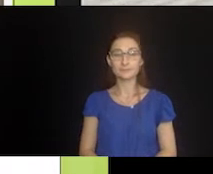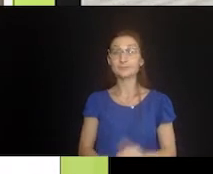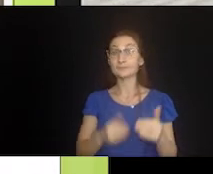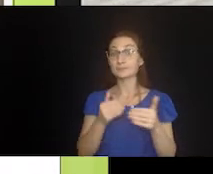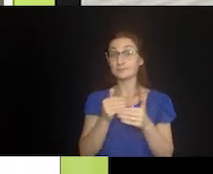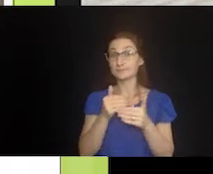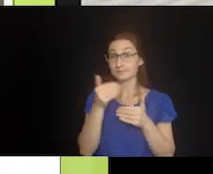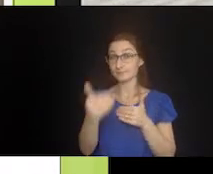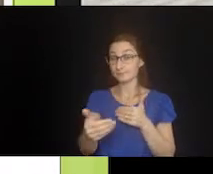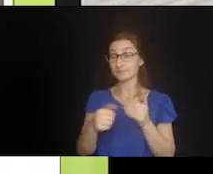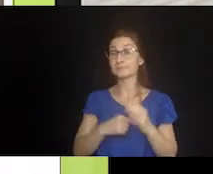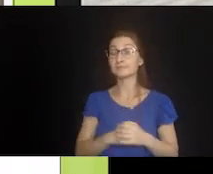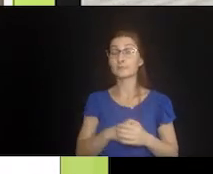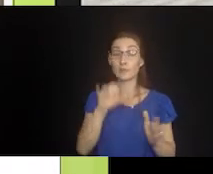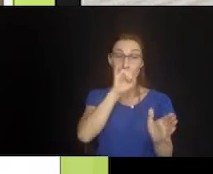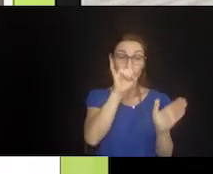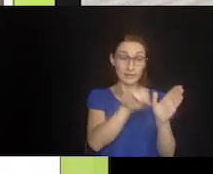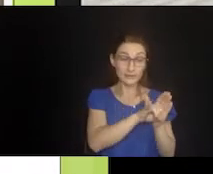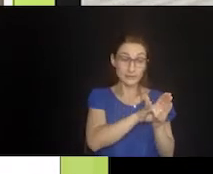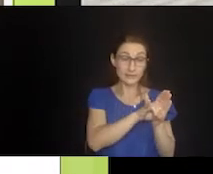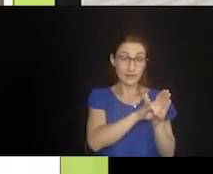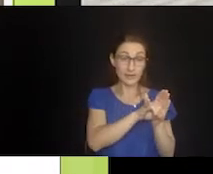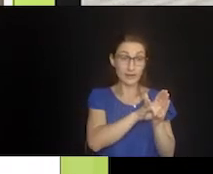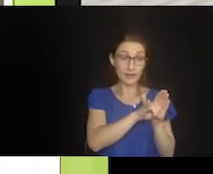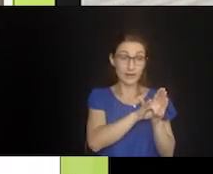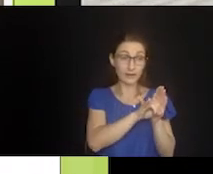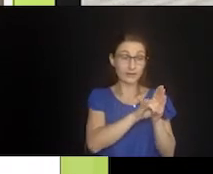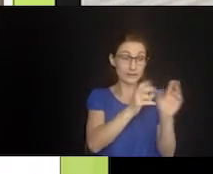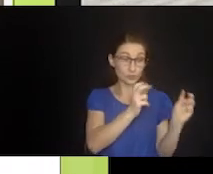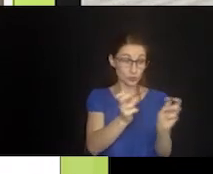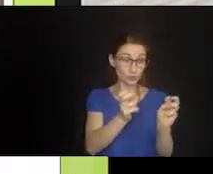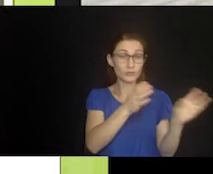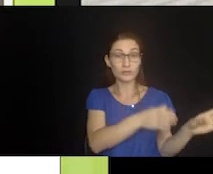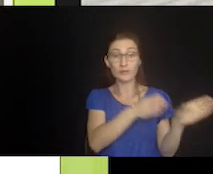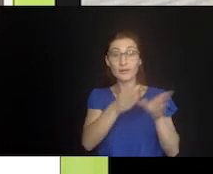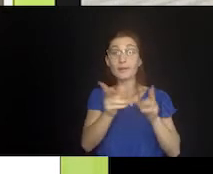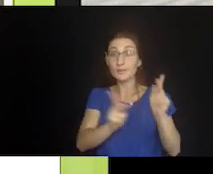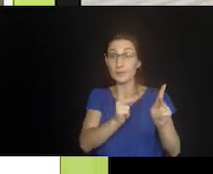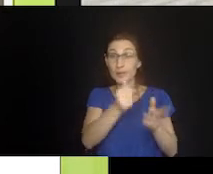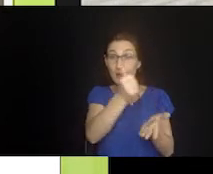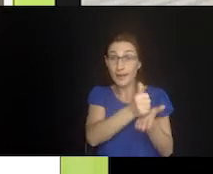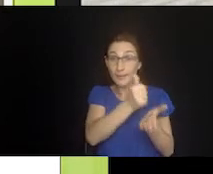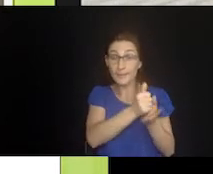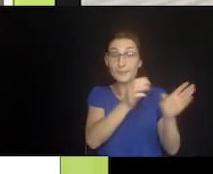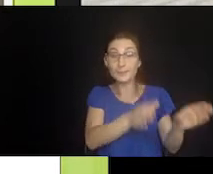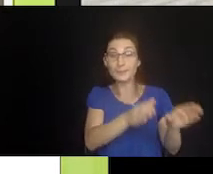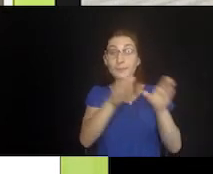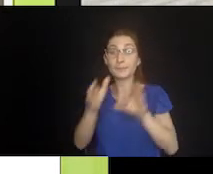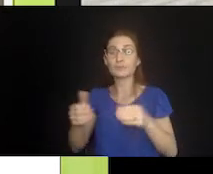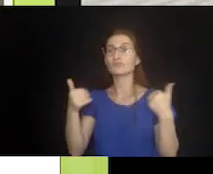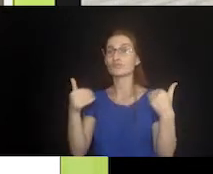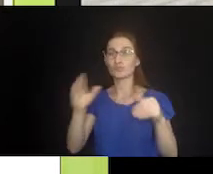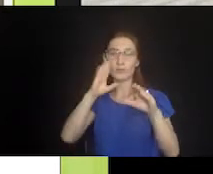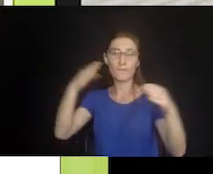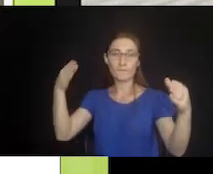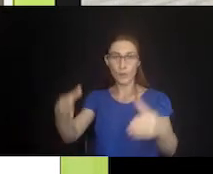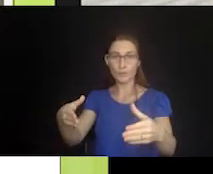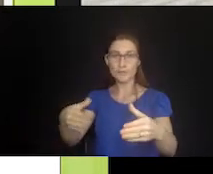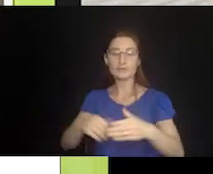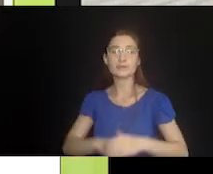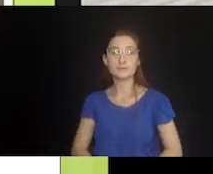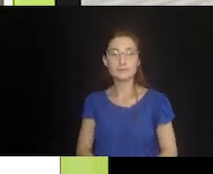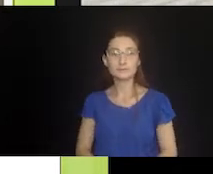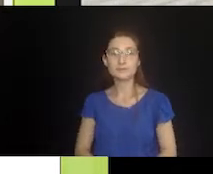So the next thing that you're going to do once you've identified your issues and the people that can help